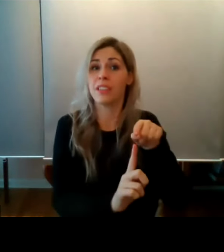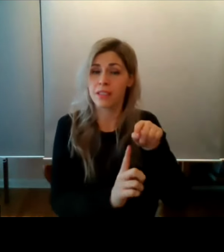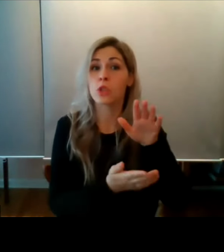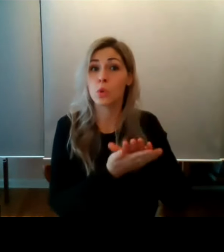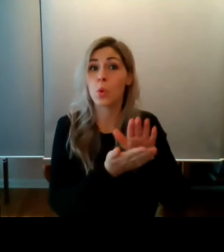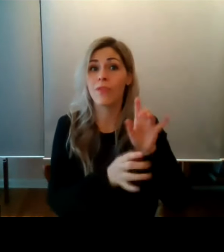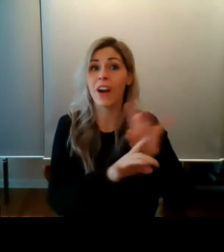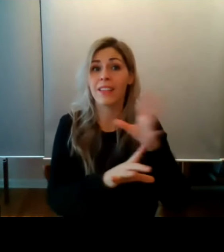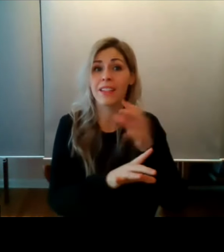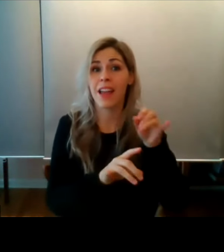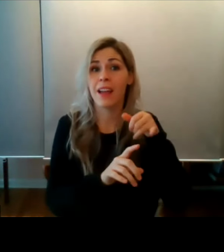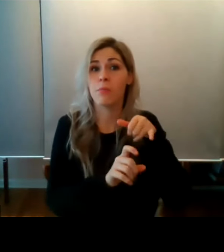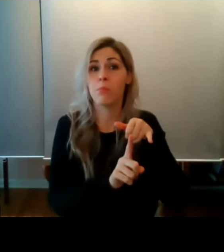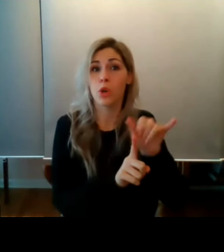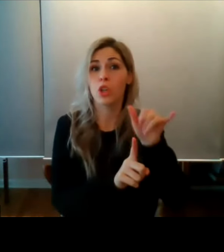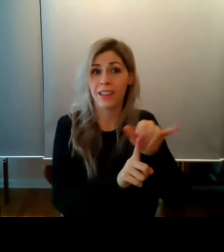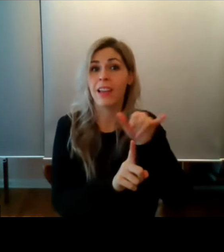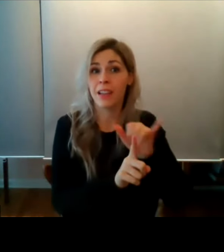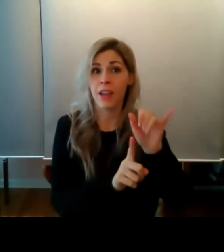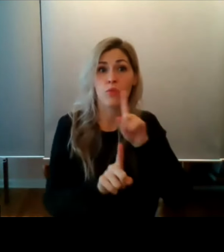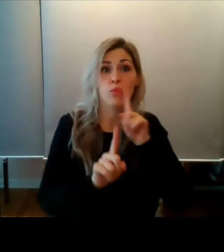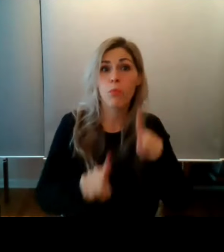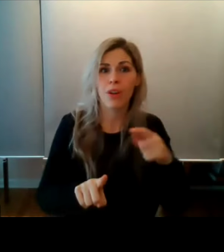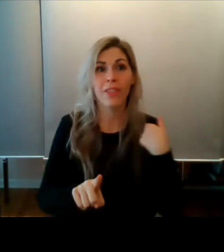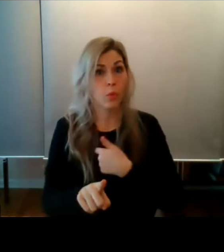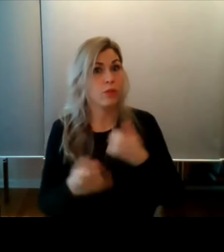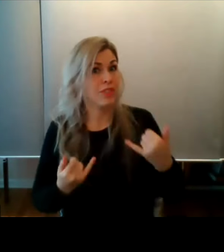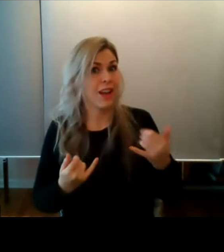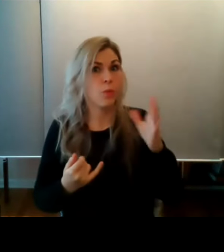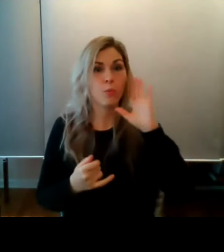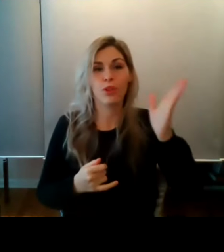Barrier to Education for All report that we will be presenting today.